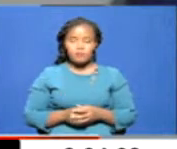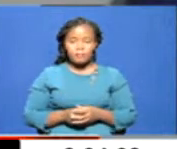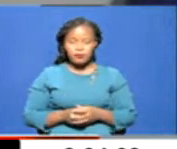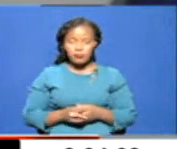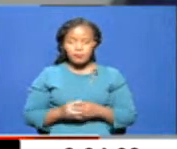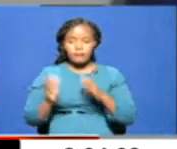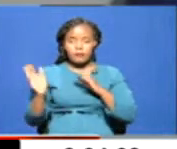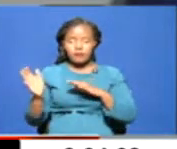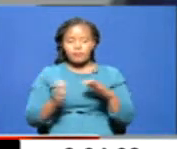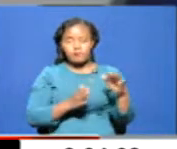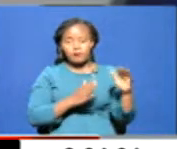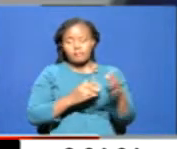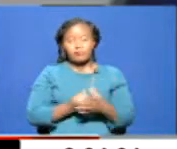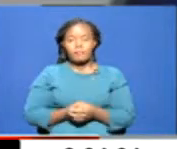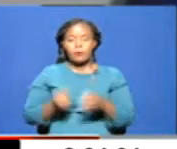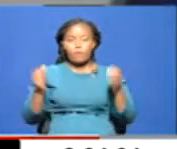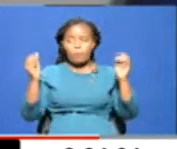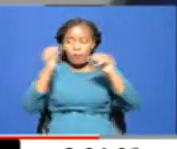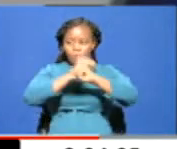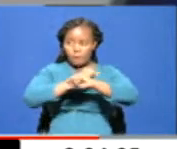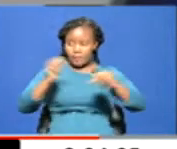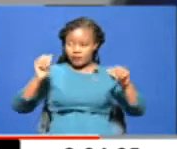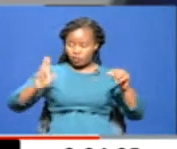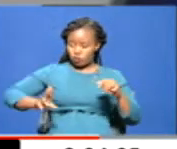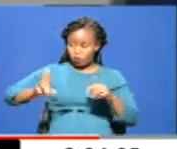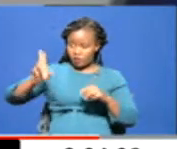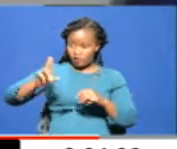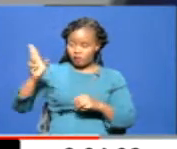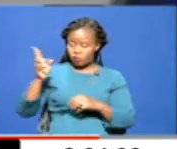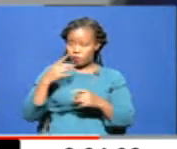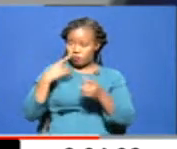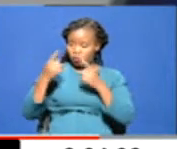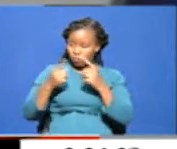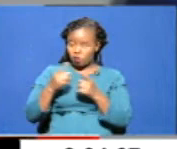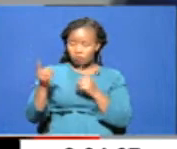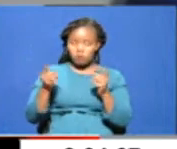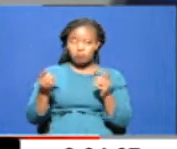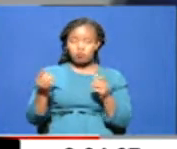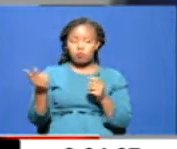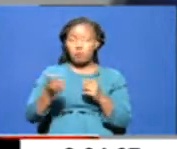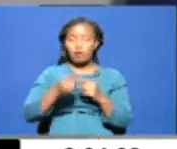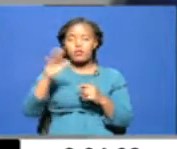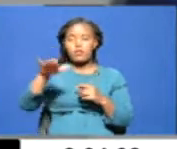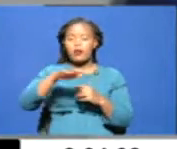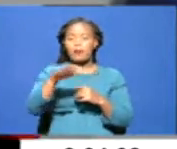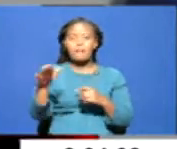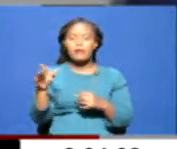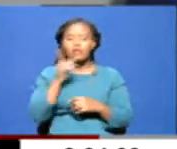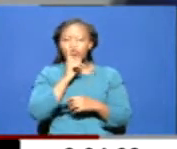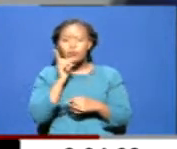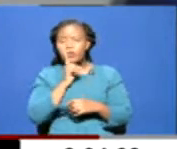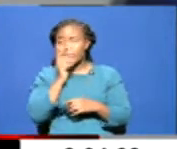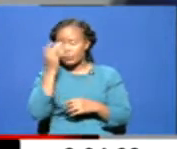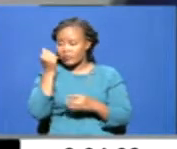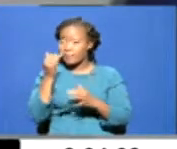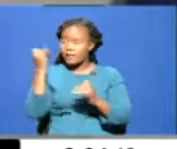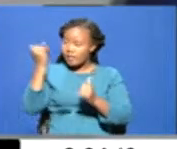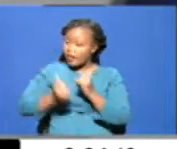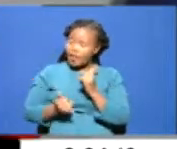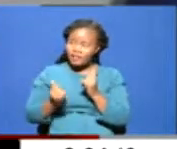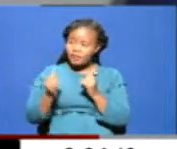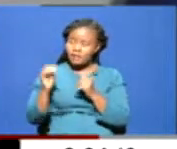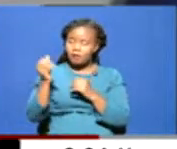Meanwhile, President Uhuru Kenyatta will address a joint sitting of Parliament Tuesday in what could be his last State of the Nation